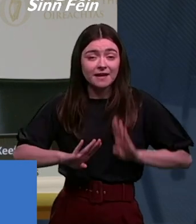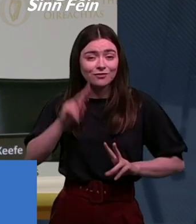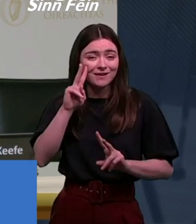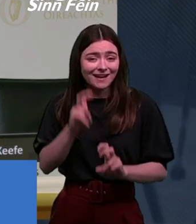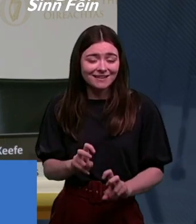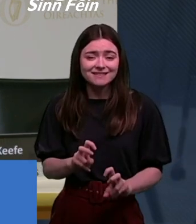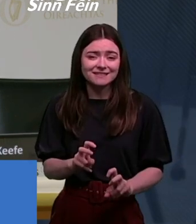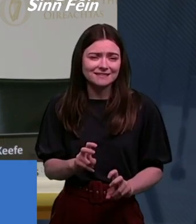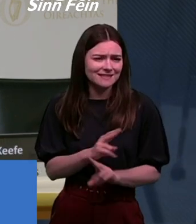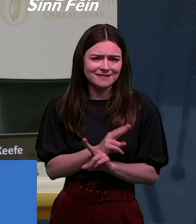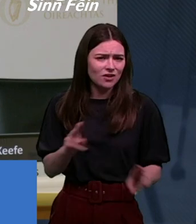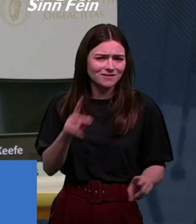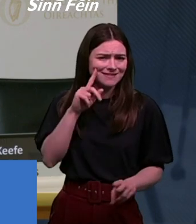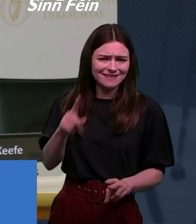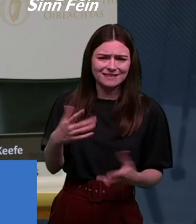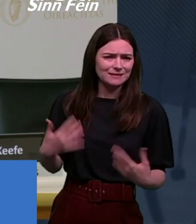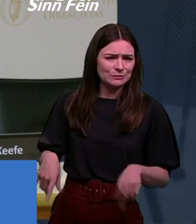not viewed in a positive light.